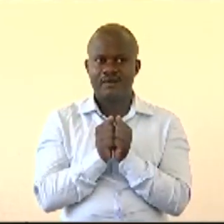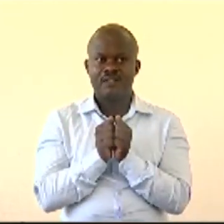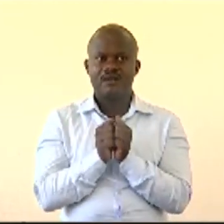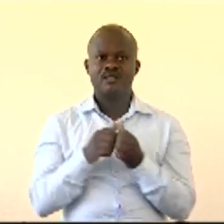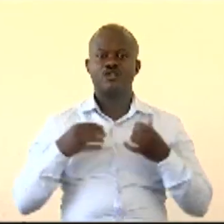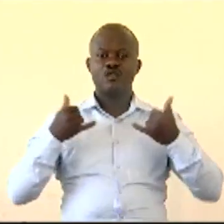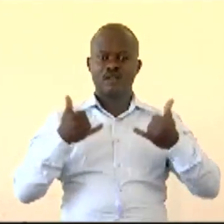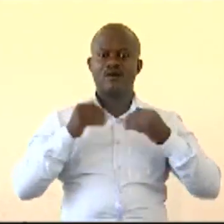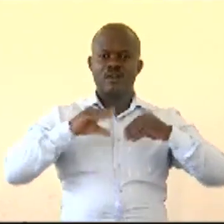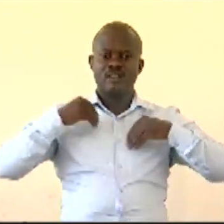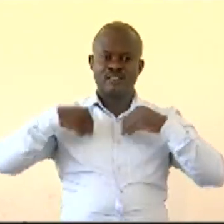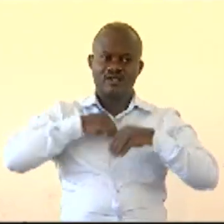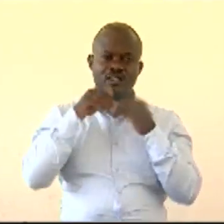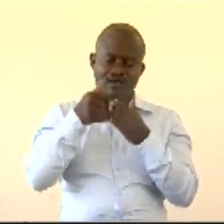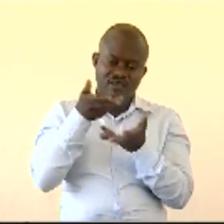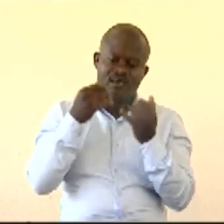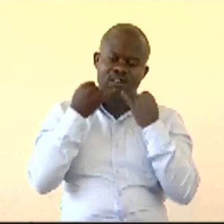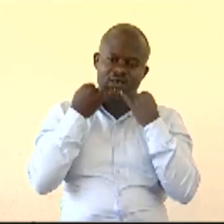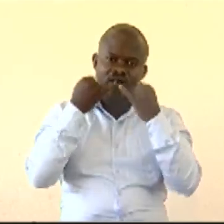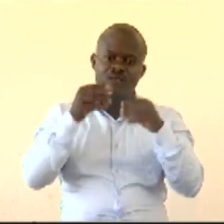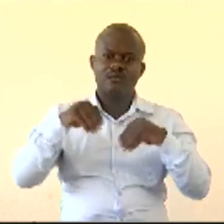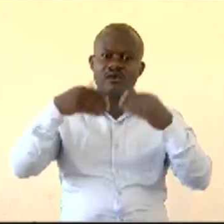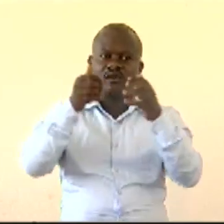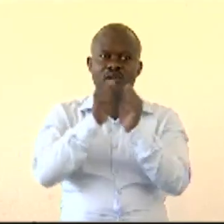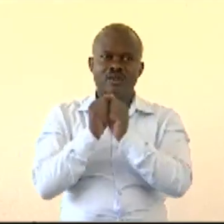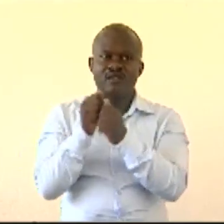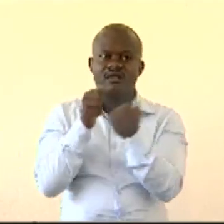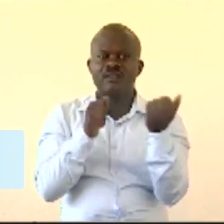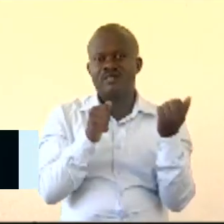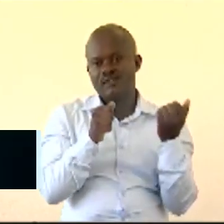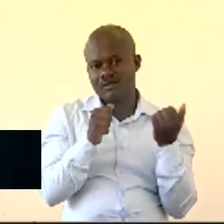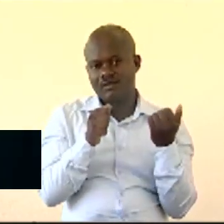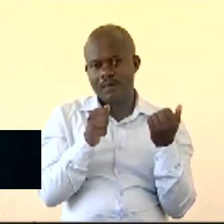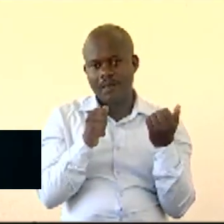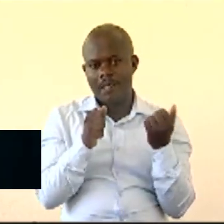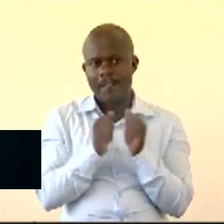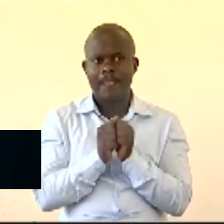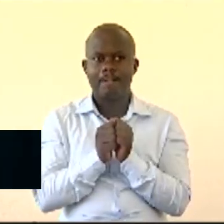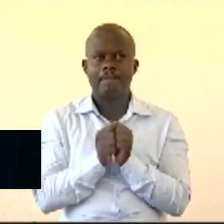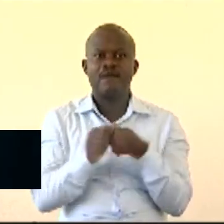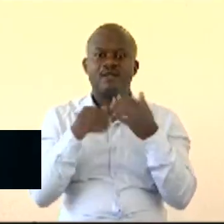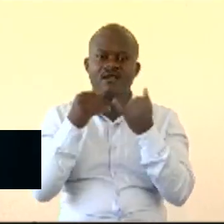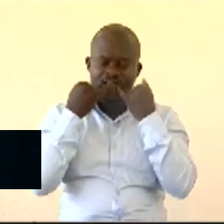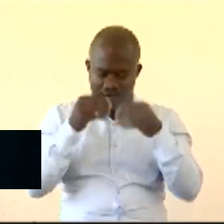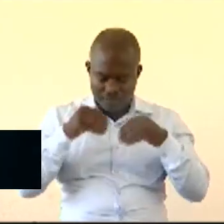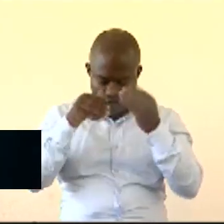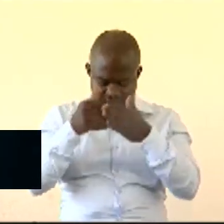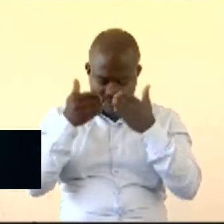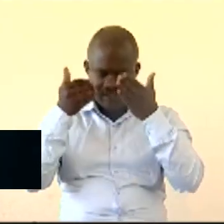Now let us analyze the information provided by this balanced equation. The information provided